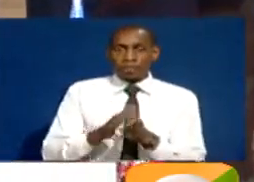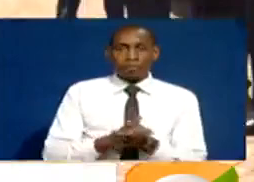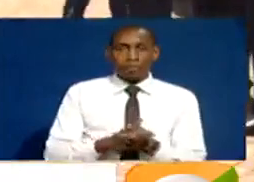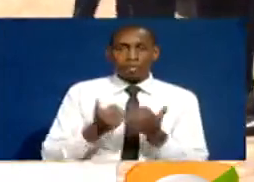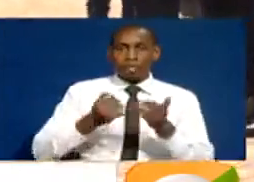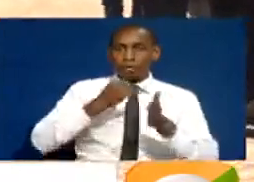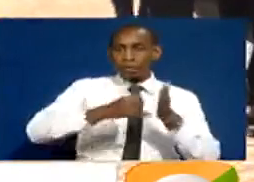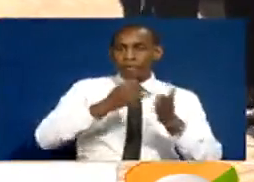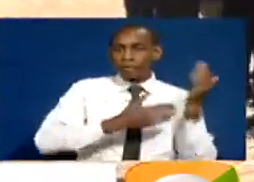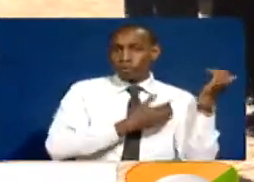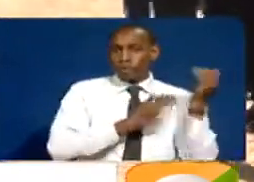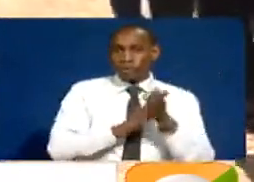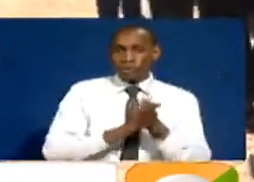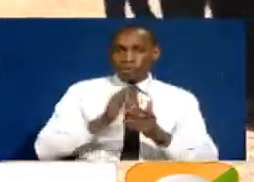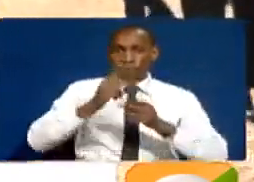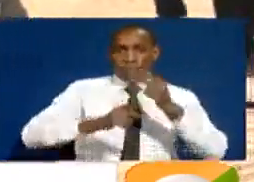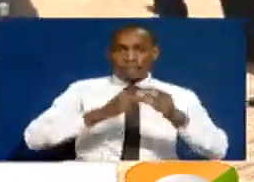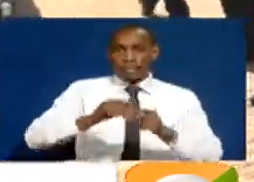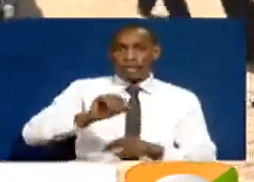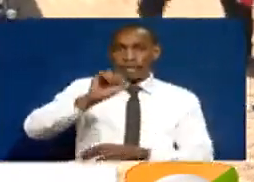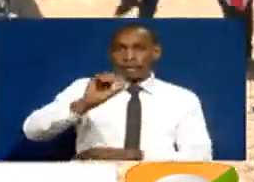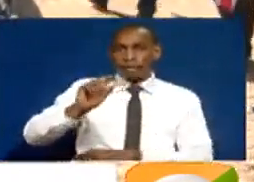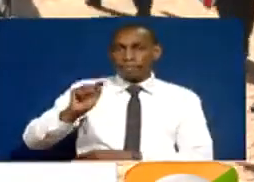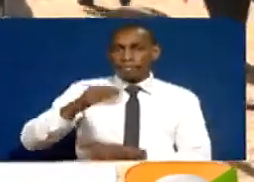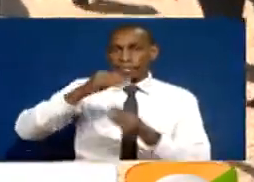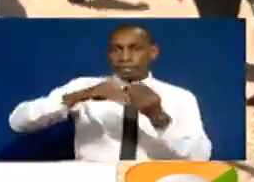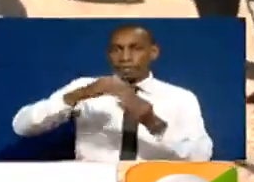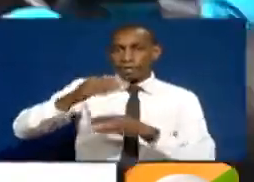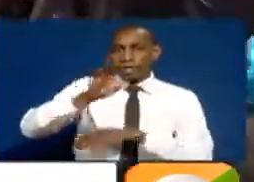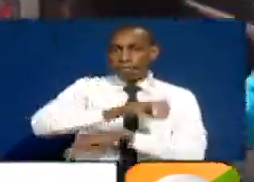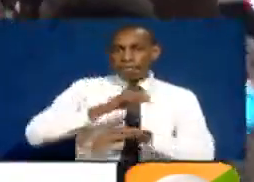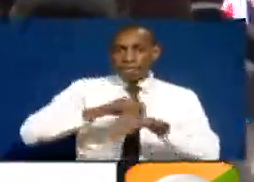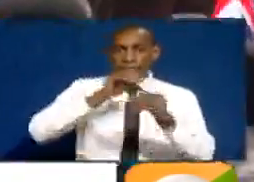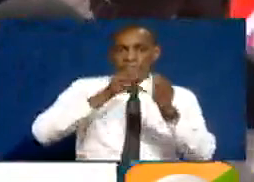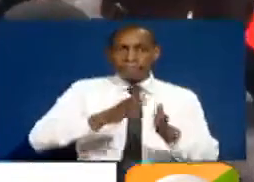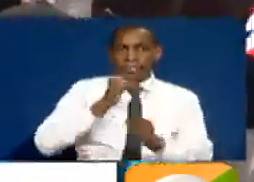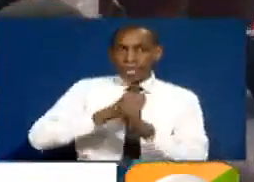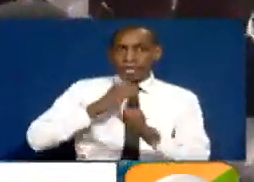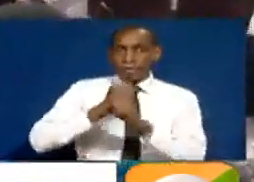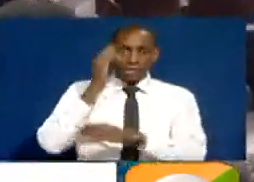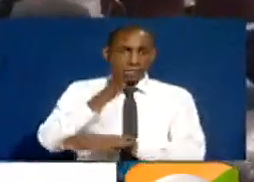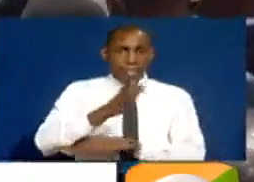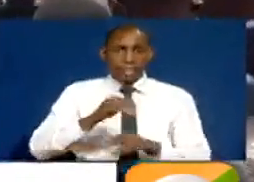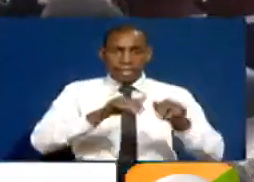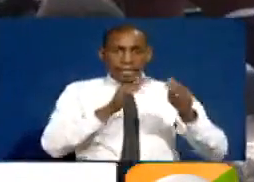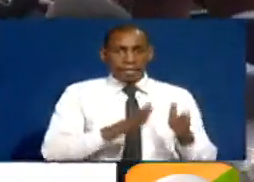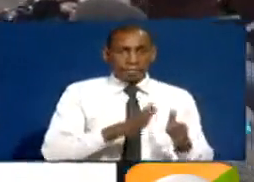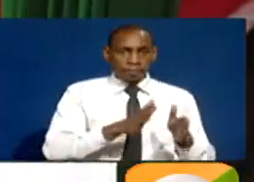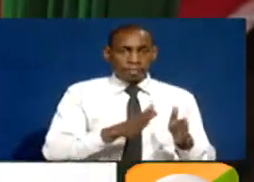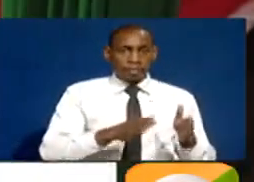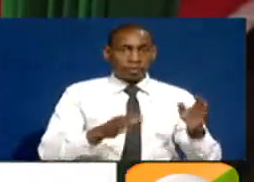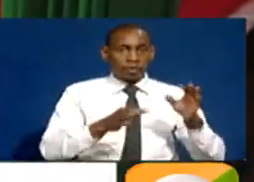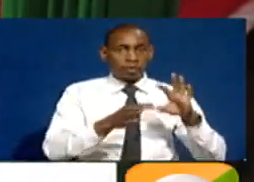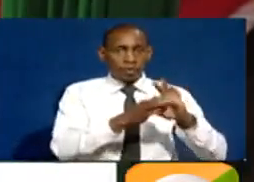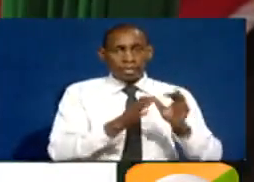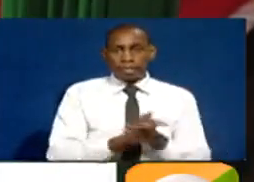The factory is expected to process over 50 tons of avocado daily as the investor works directly with the farmers' cooperatives.